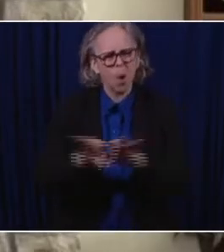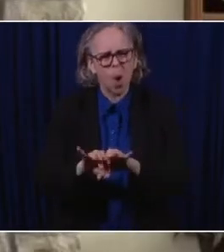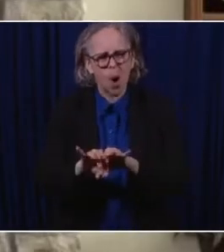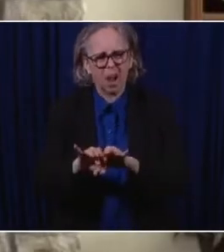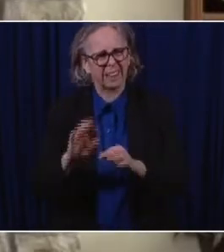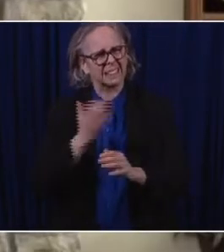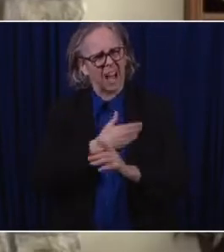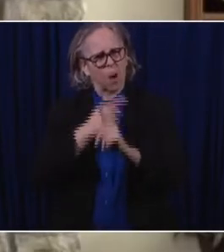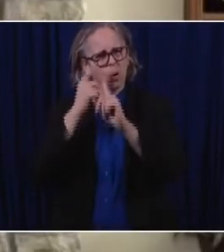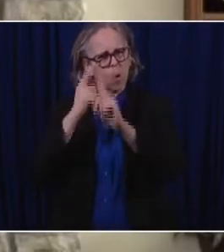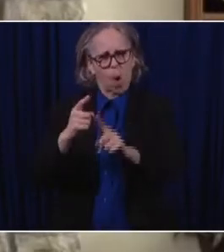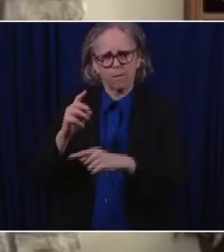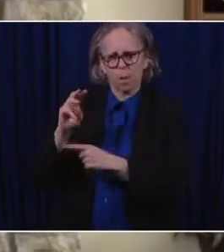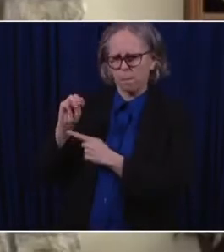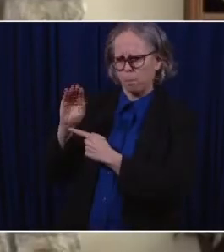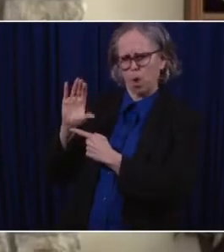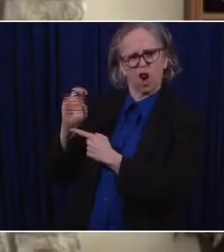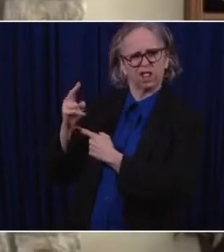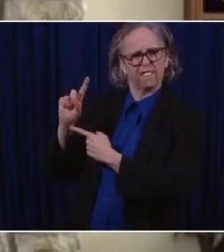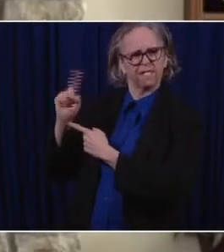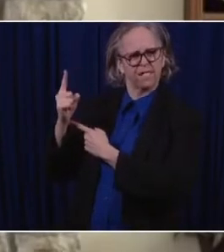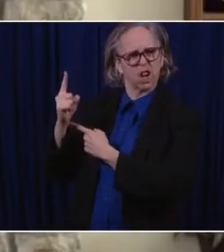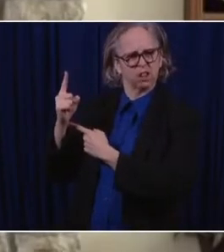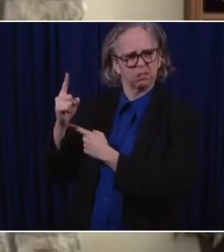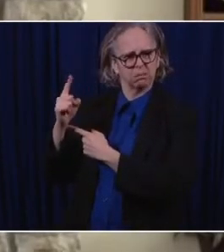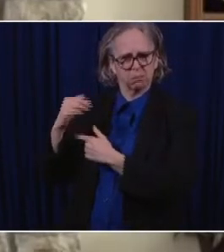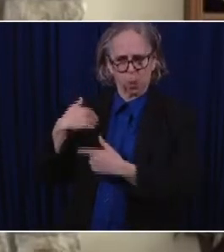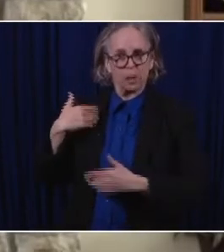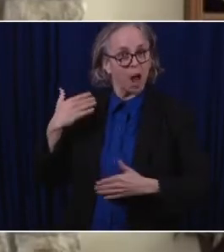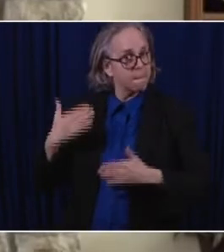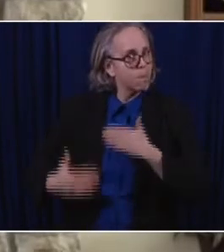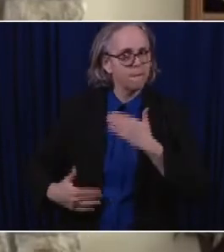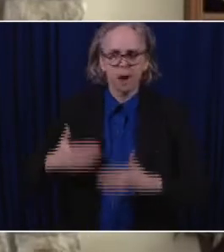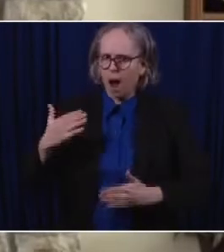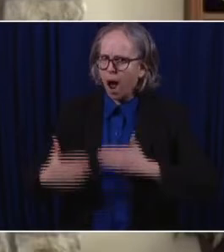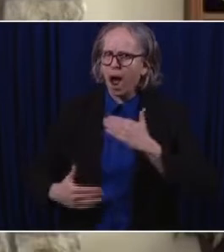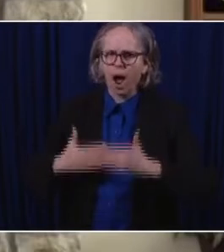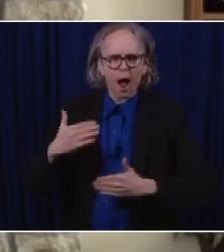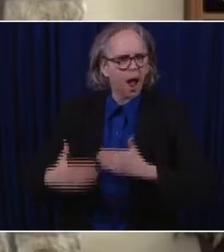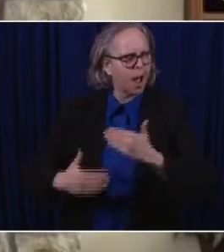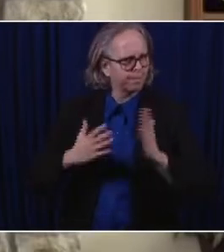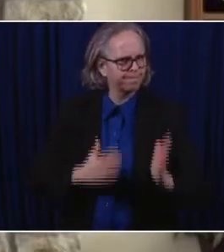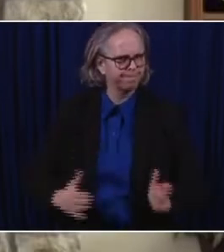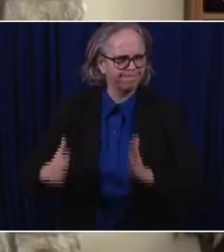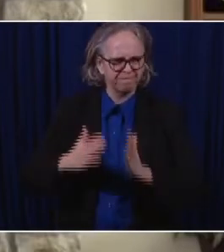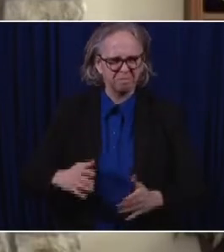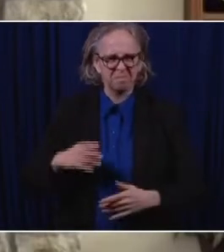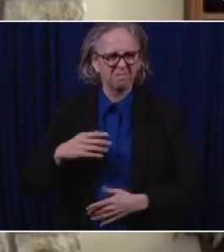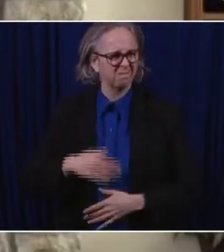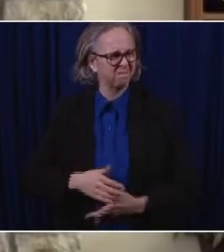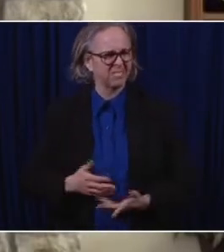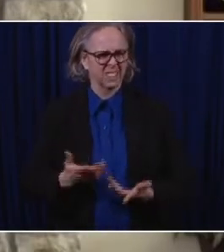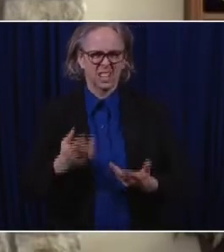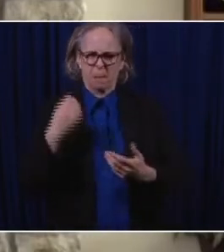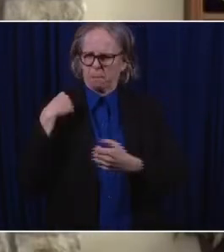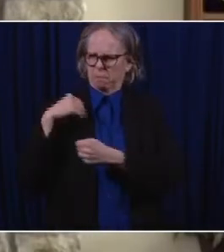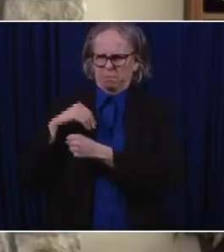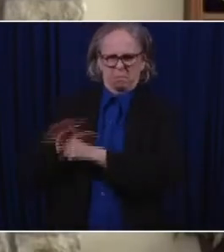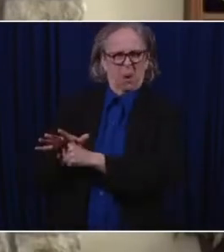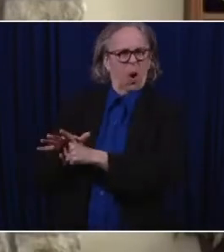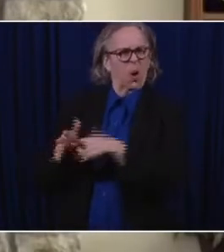along. We know that the pandemic has really been disruptive in some way